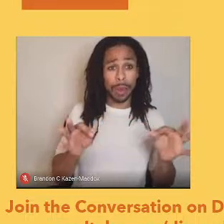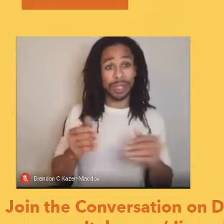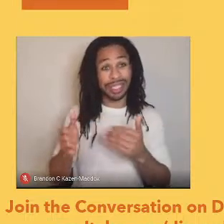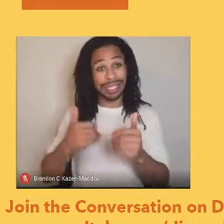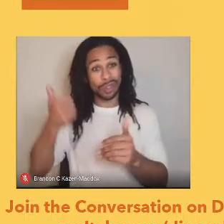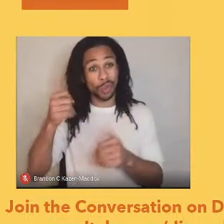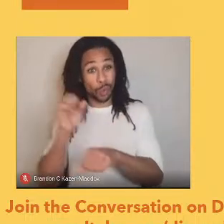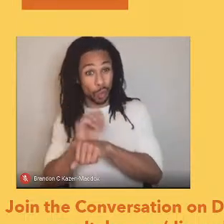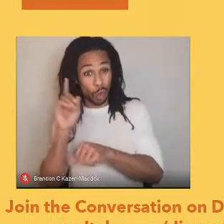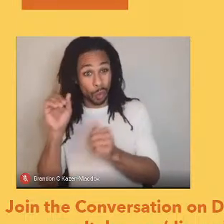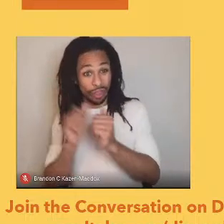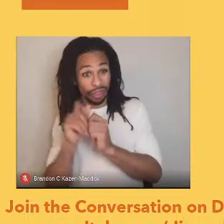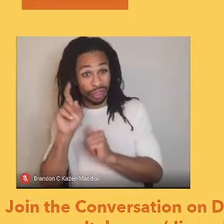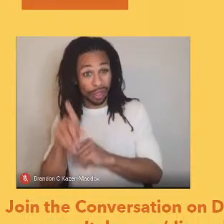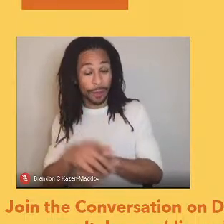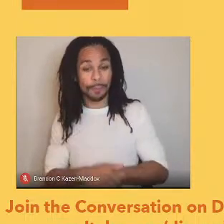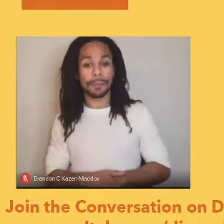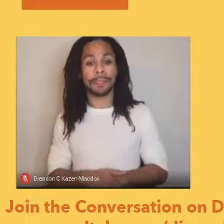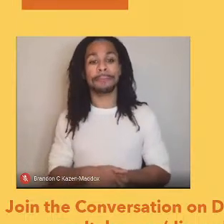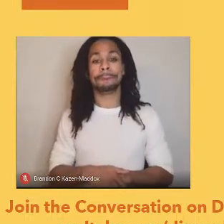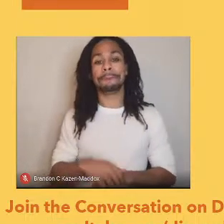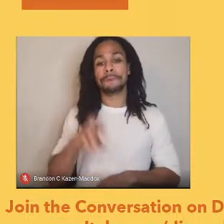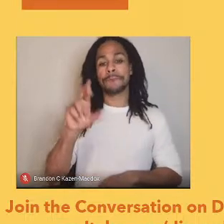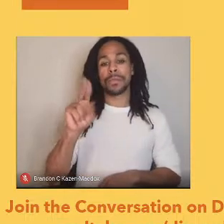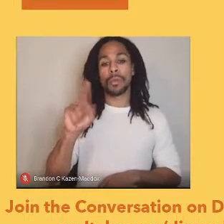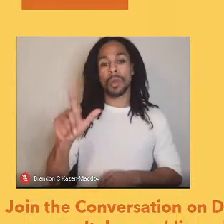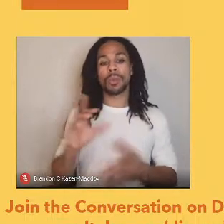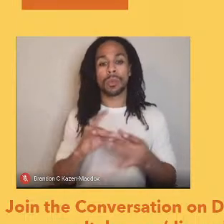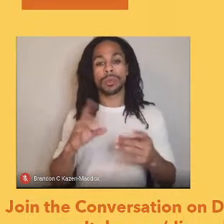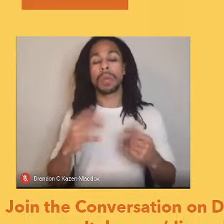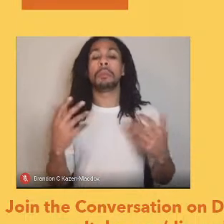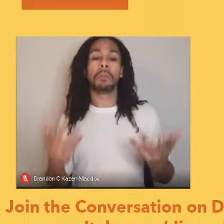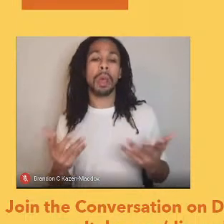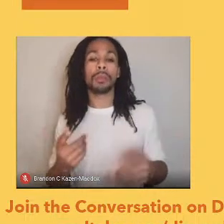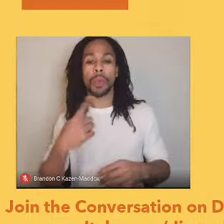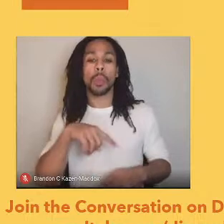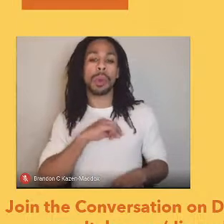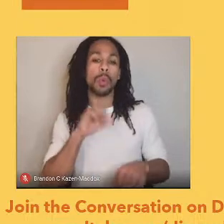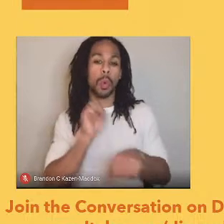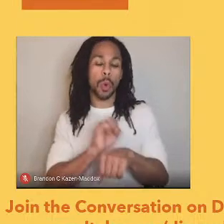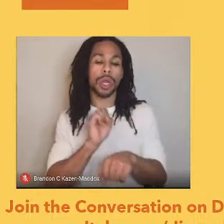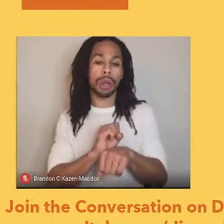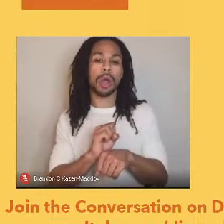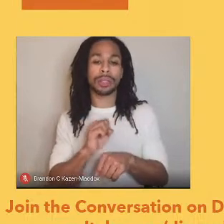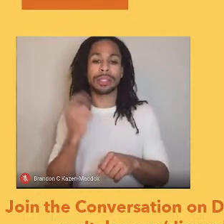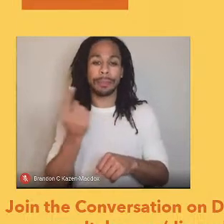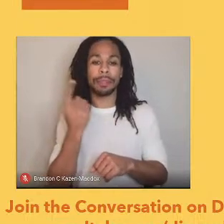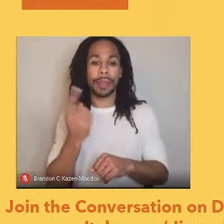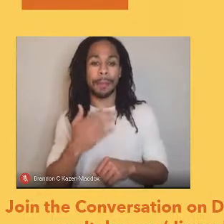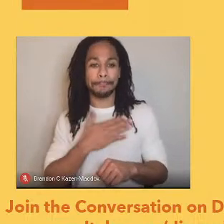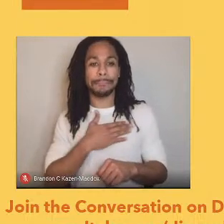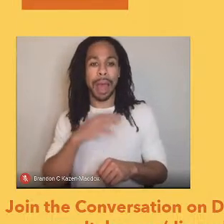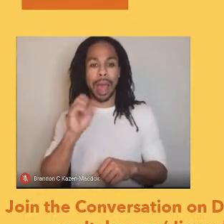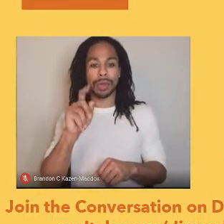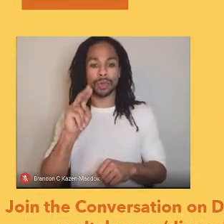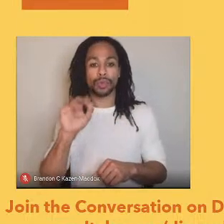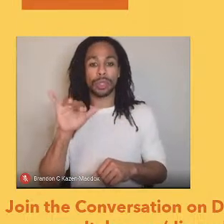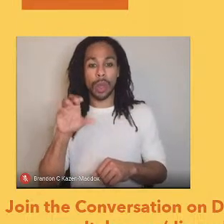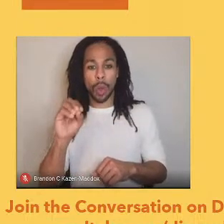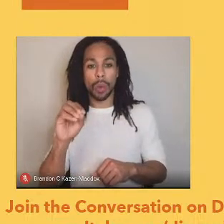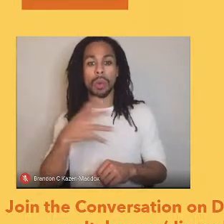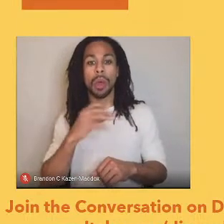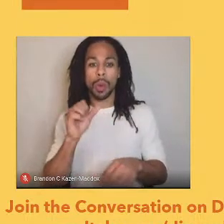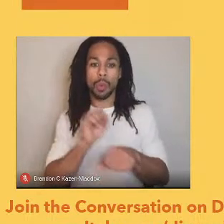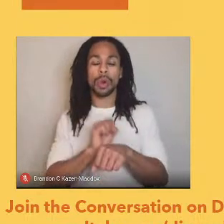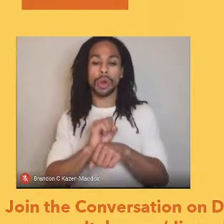of a slight anecdote here. We were working on something at my studio, and we were working on these music